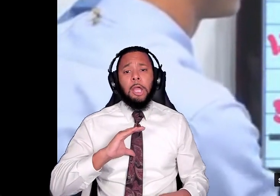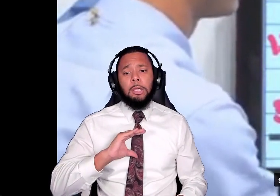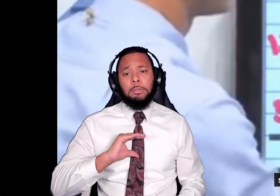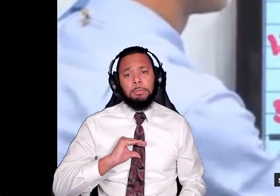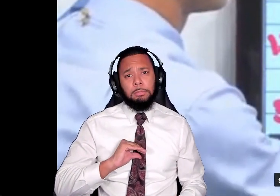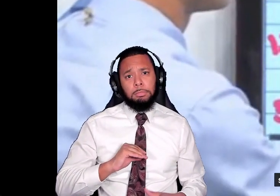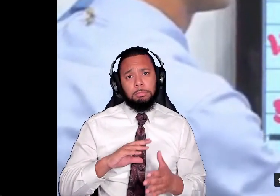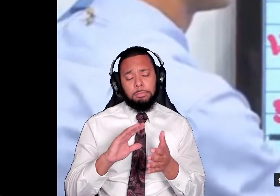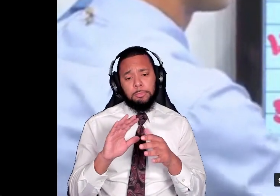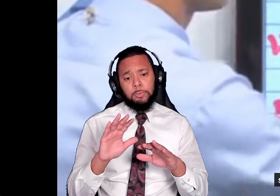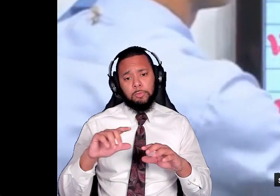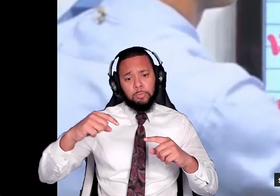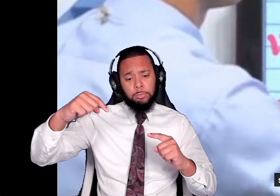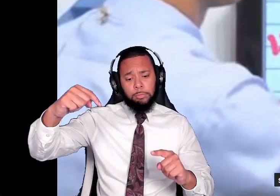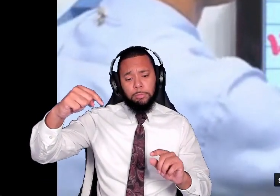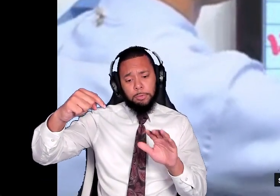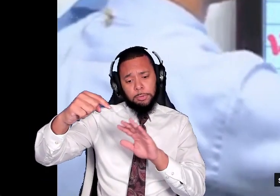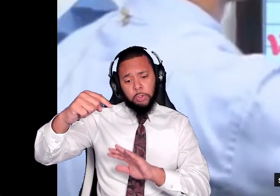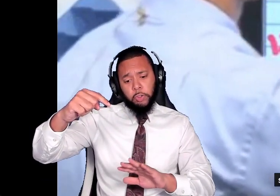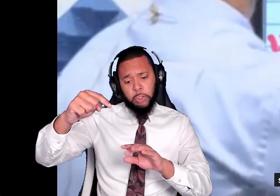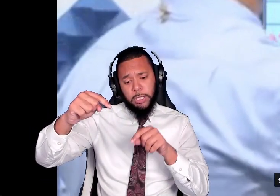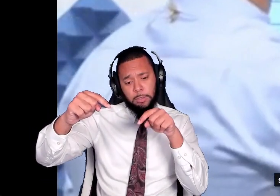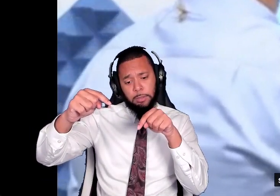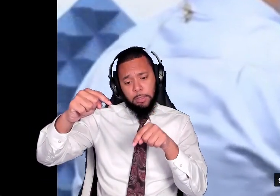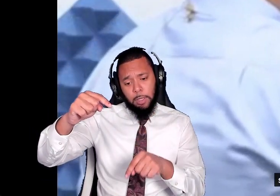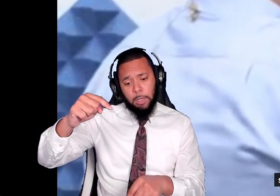Shading downward.